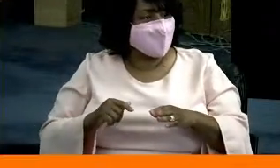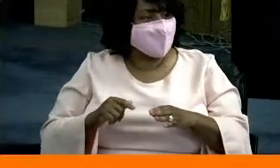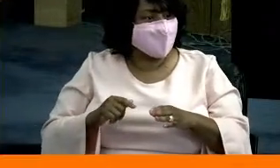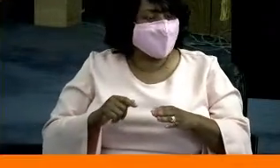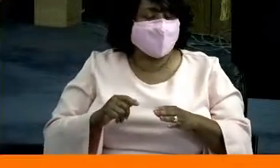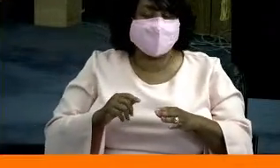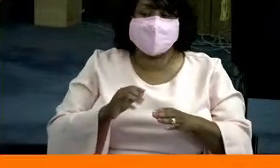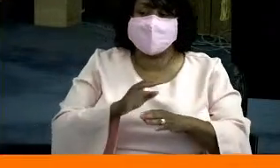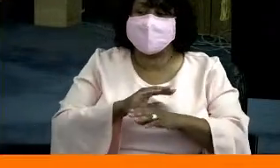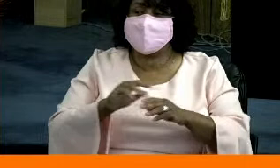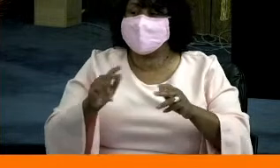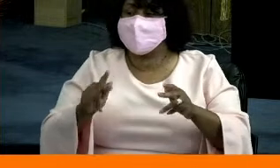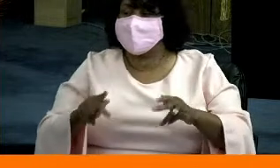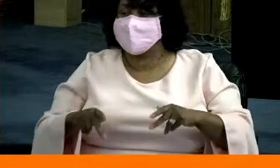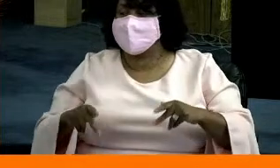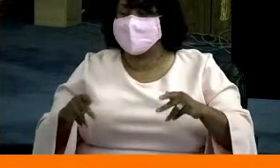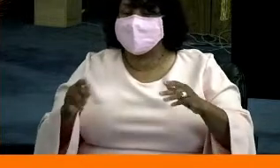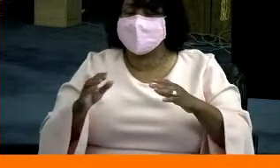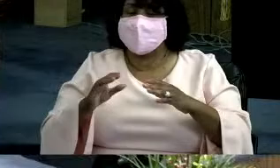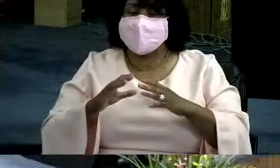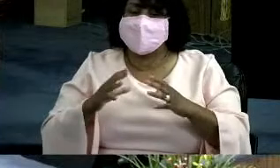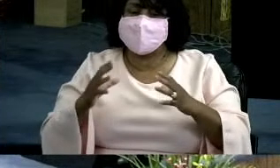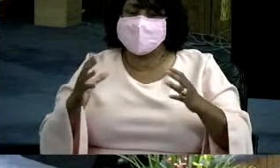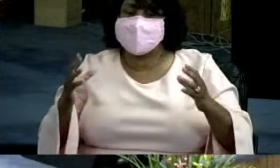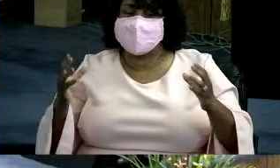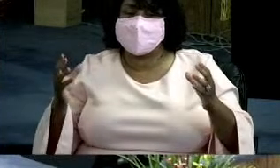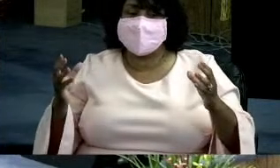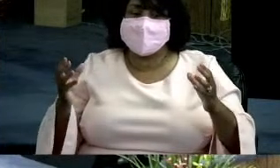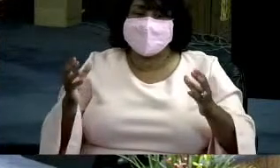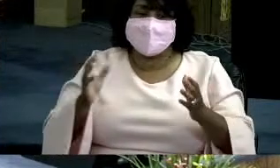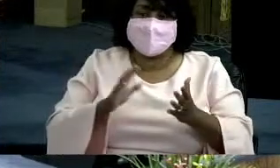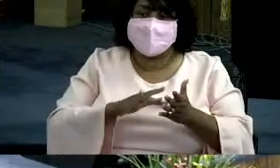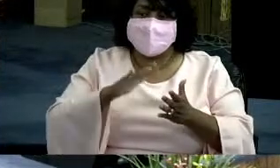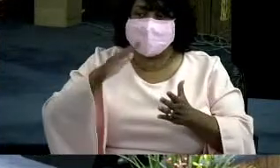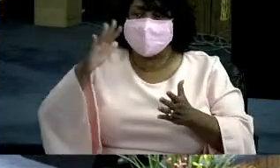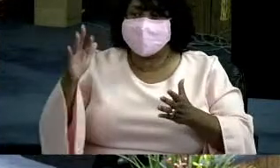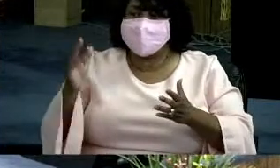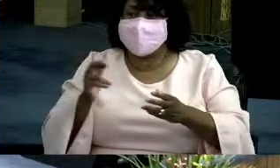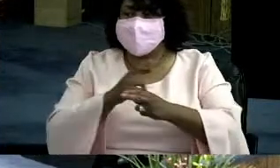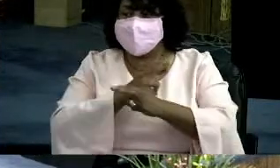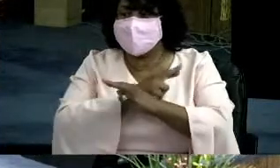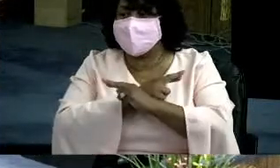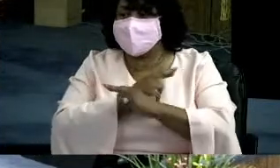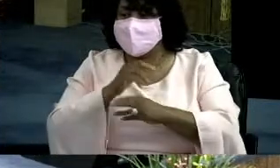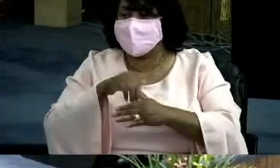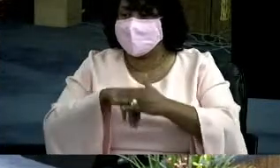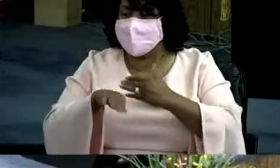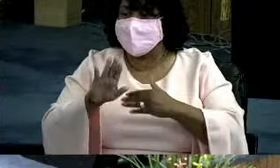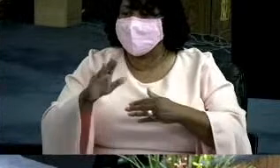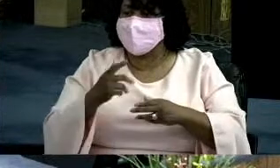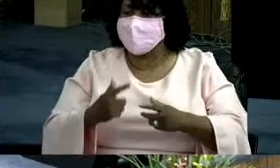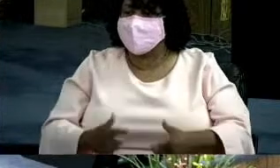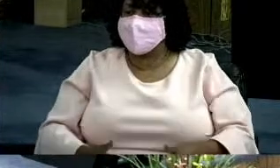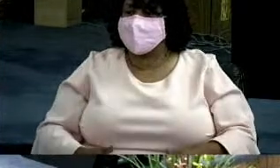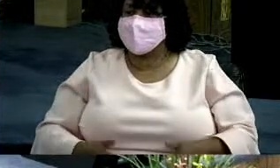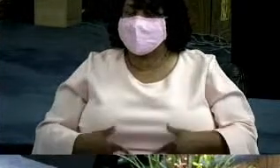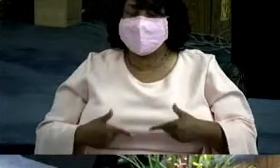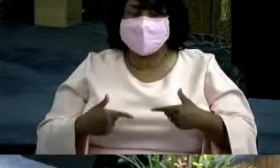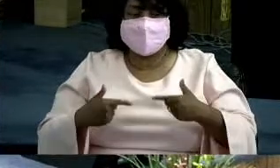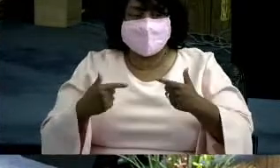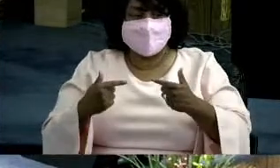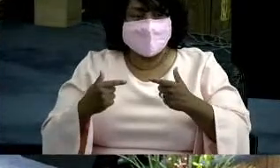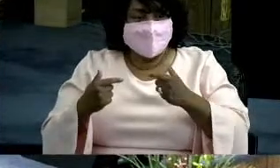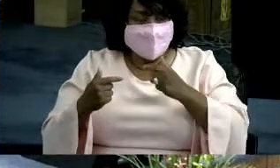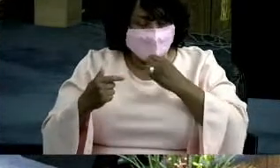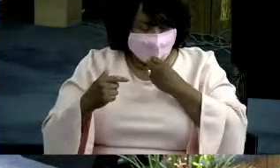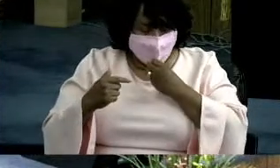life. Come on, let the glory of the Lord rest in your life. Come on, be sober and steady in